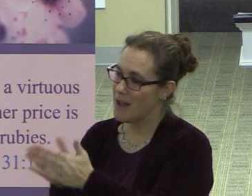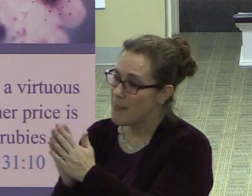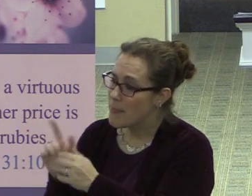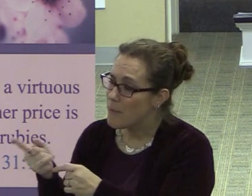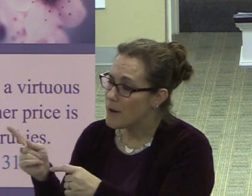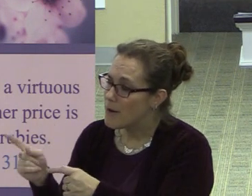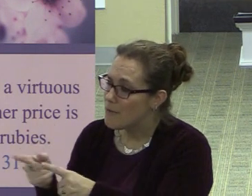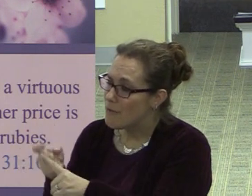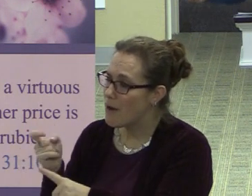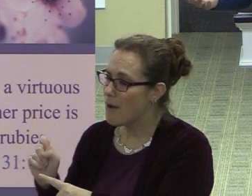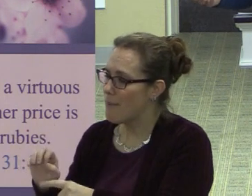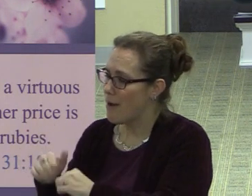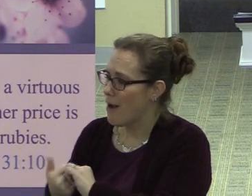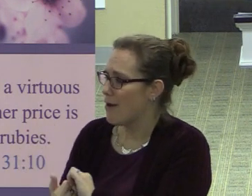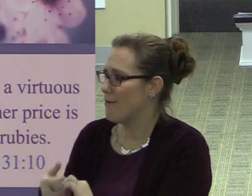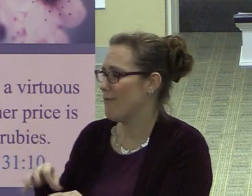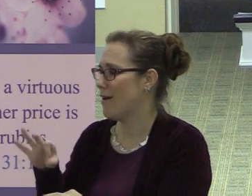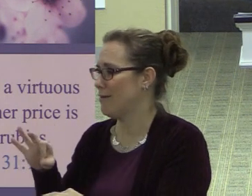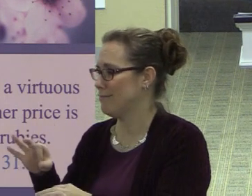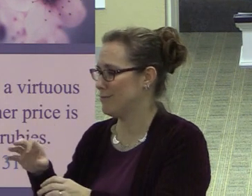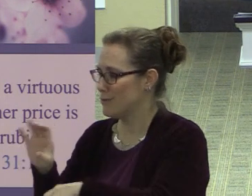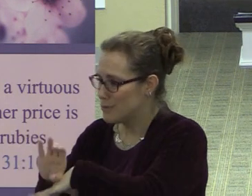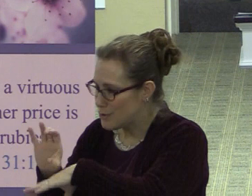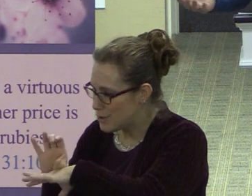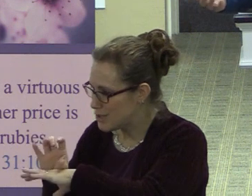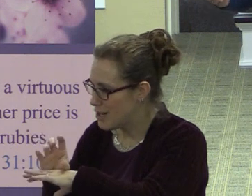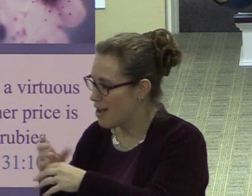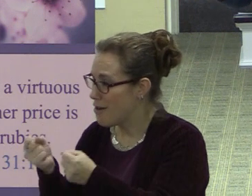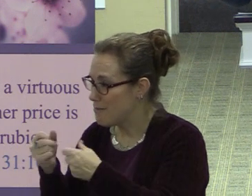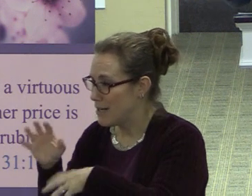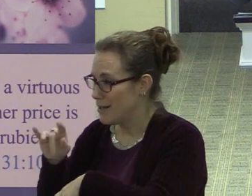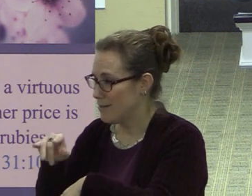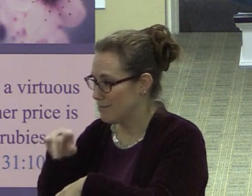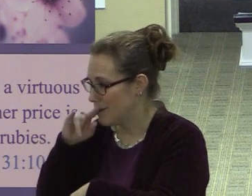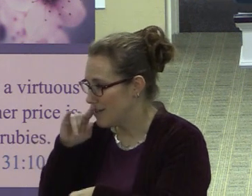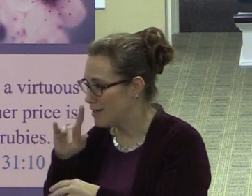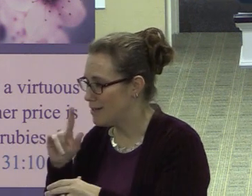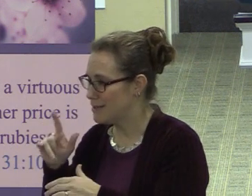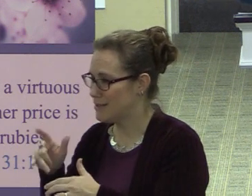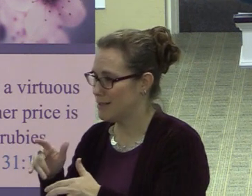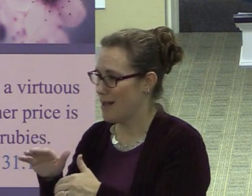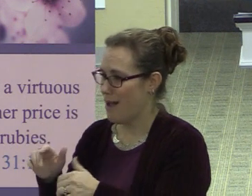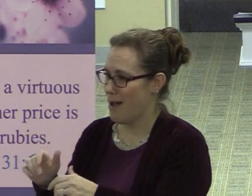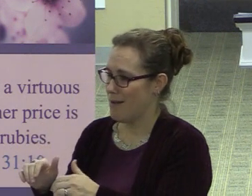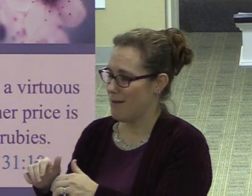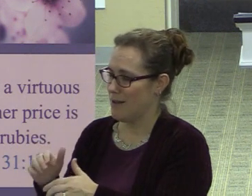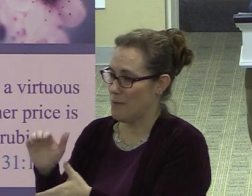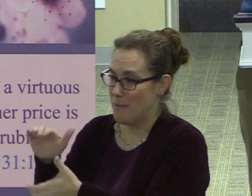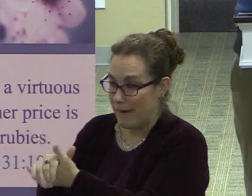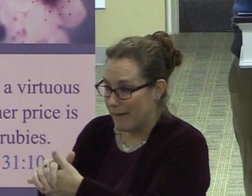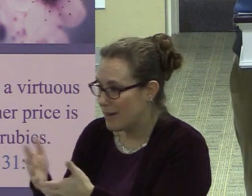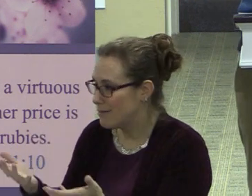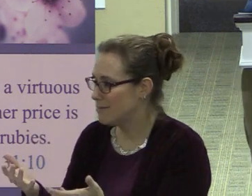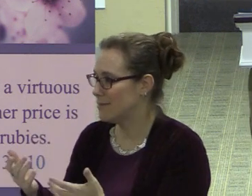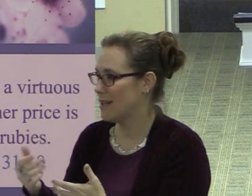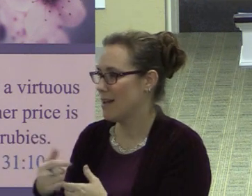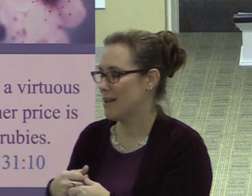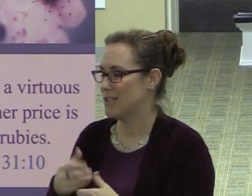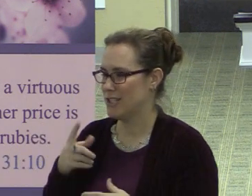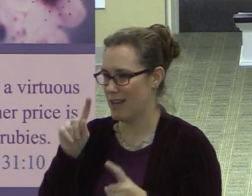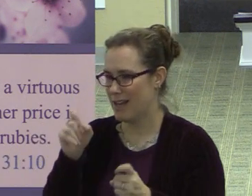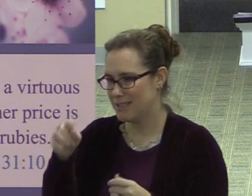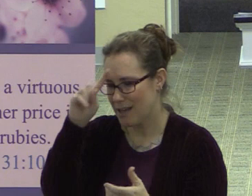from? How'd you find out about the church? Are you married? How many kids? What do you do for school? Get to know them. And she said, she'd asked the